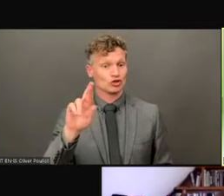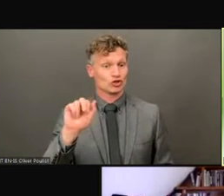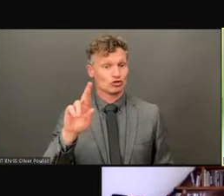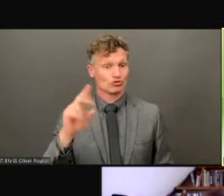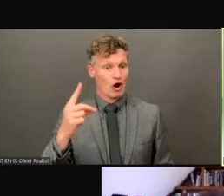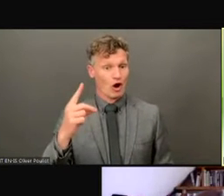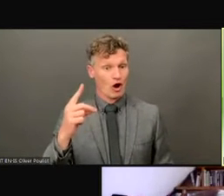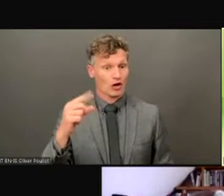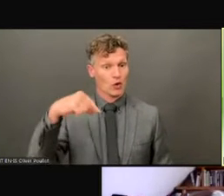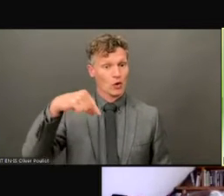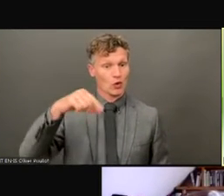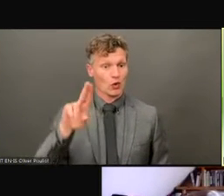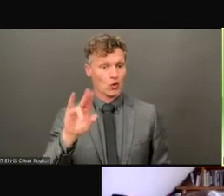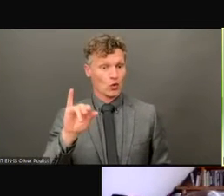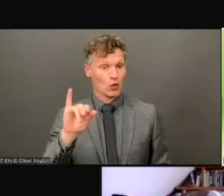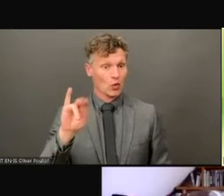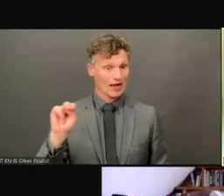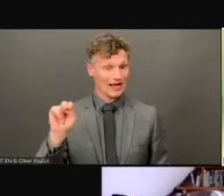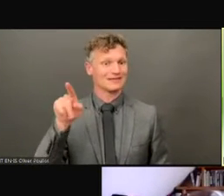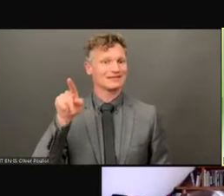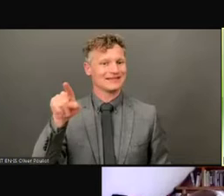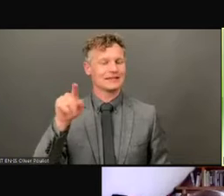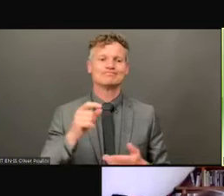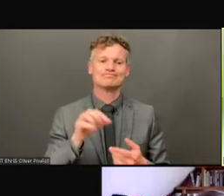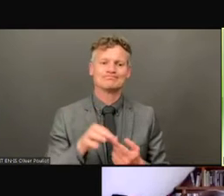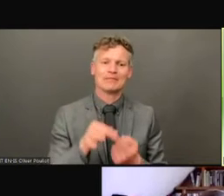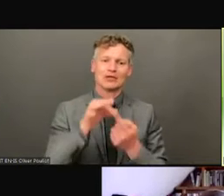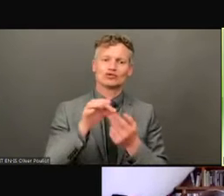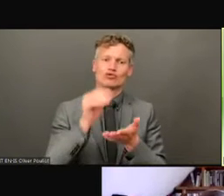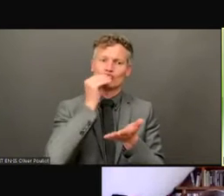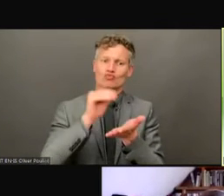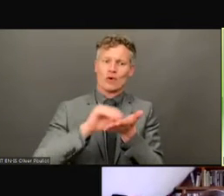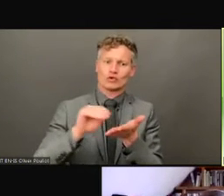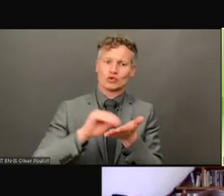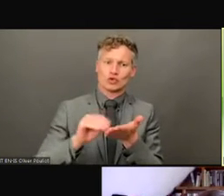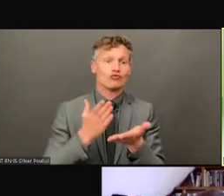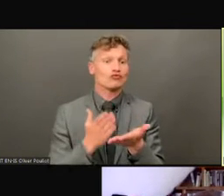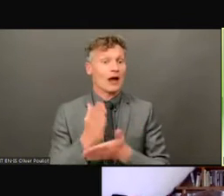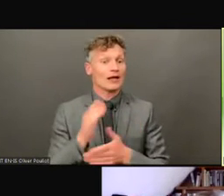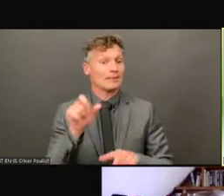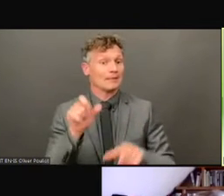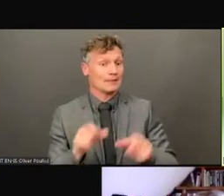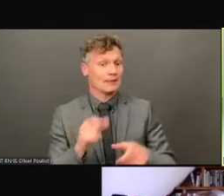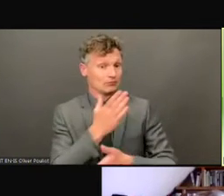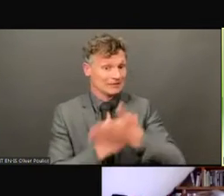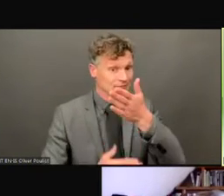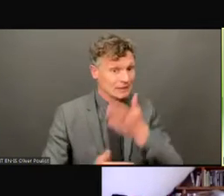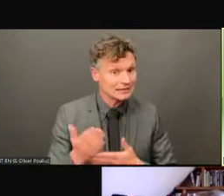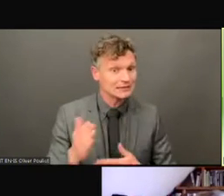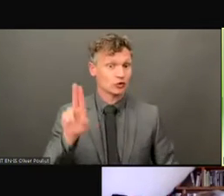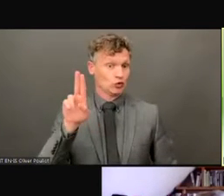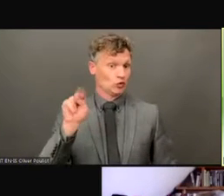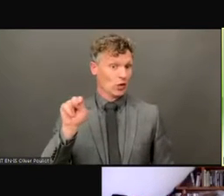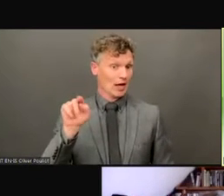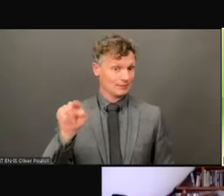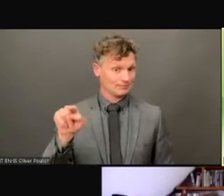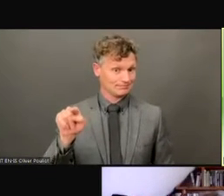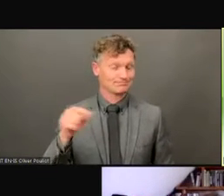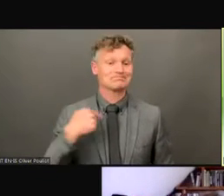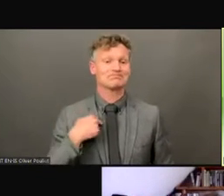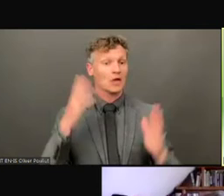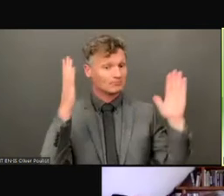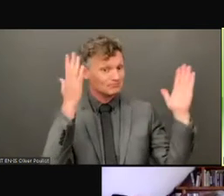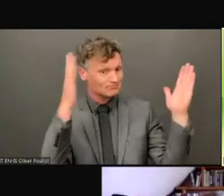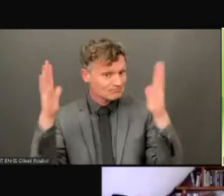period among all of us attending this side event. Congratulations both to Claudia and Gerard for the recent appointments by the